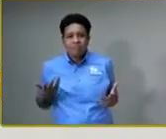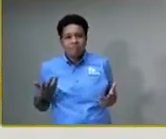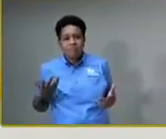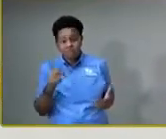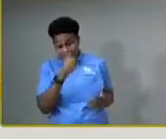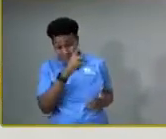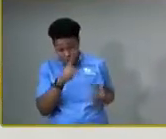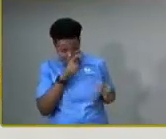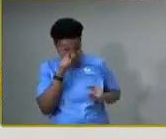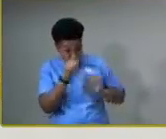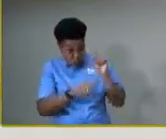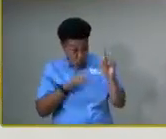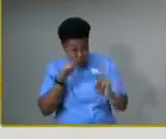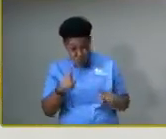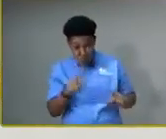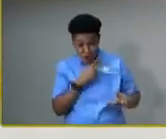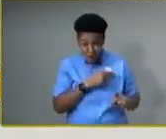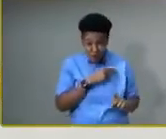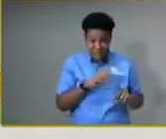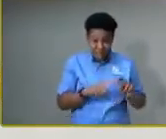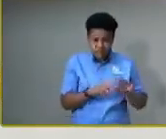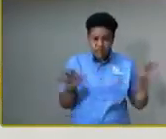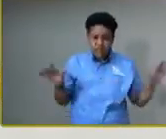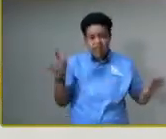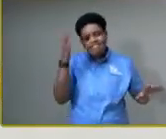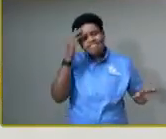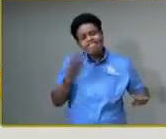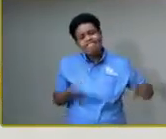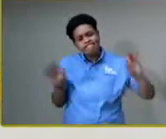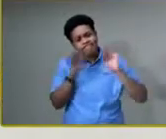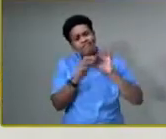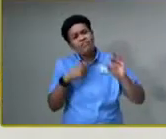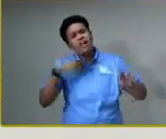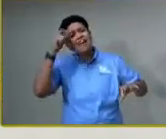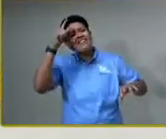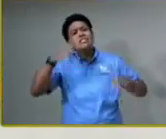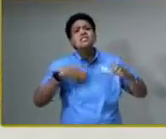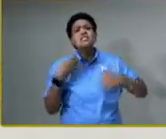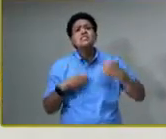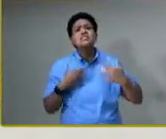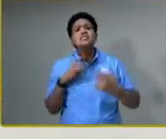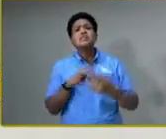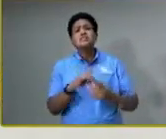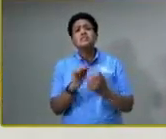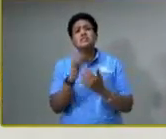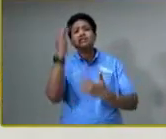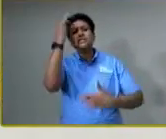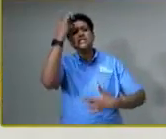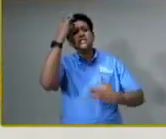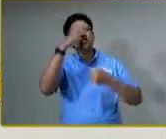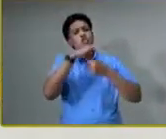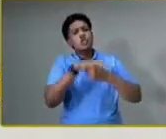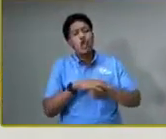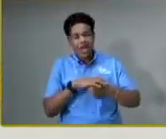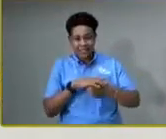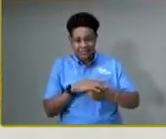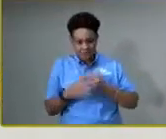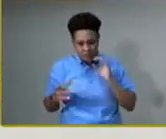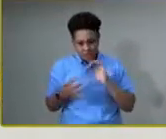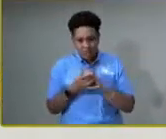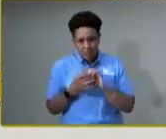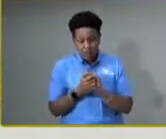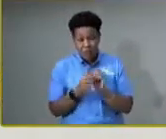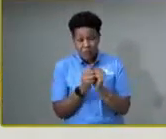important, and I understand the stress and the emotions attached with sickness, but the truth is, with the